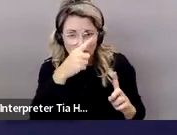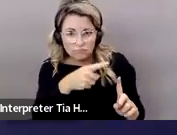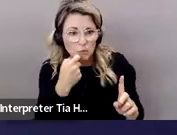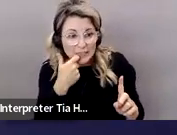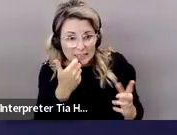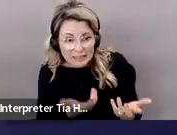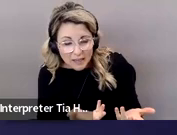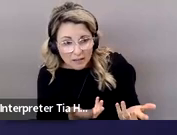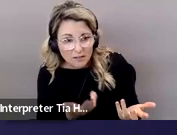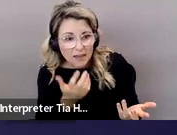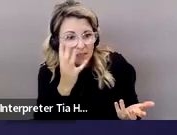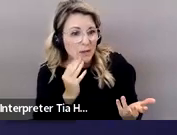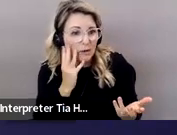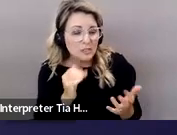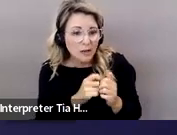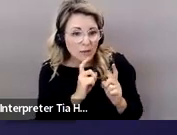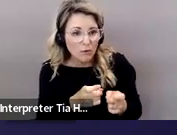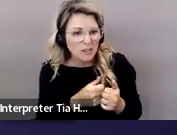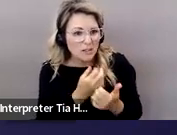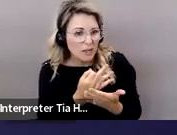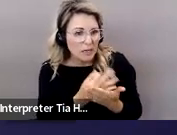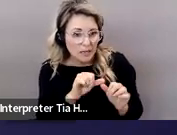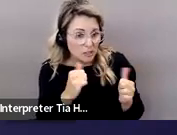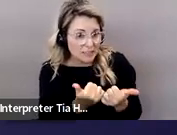recent experience with grants and funding agencies?